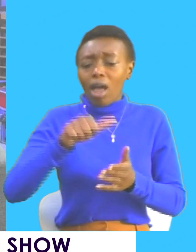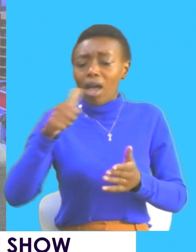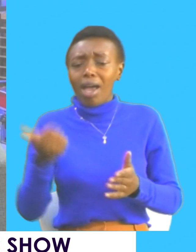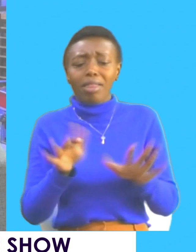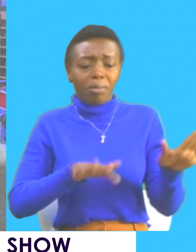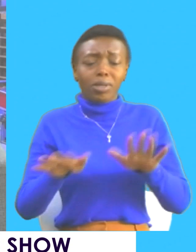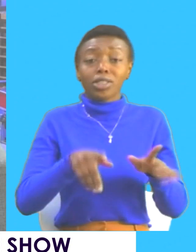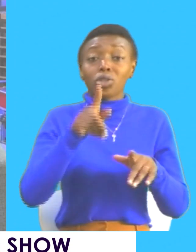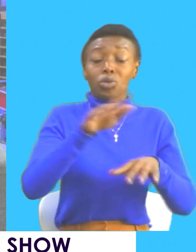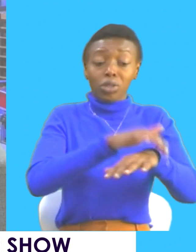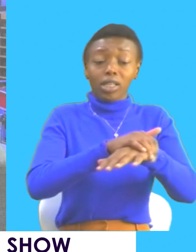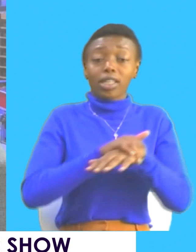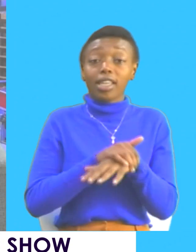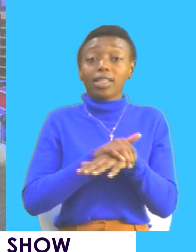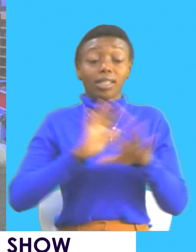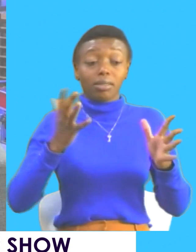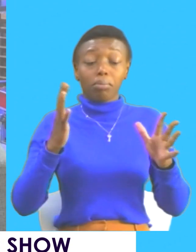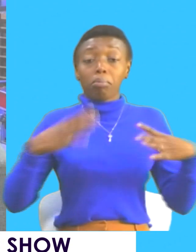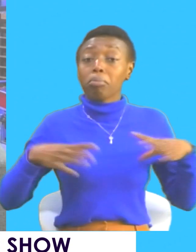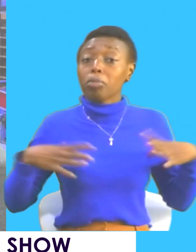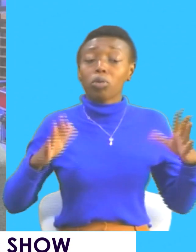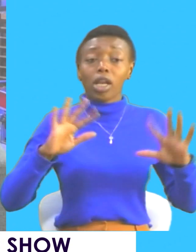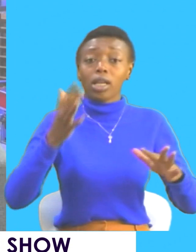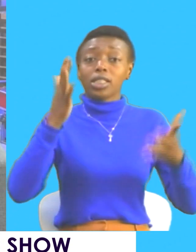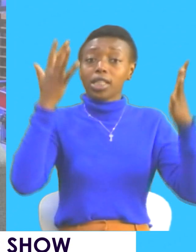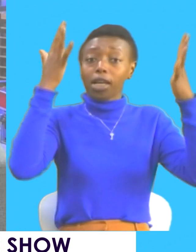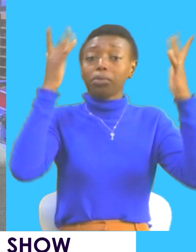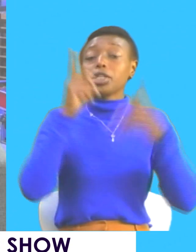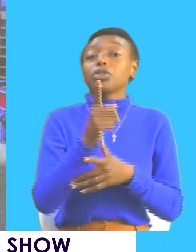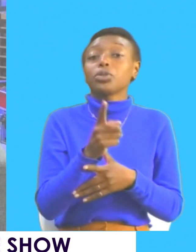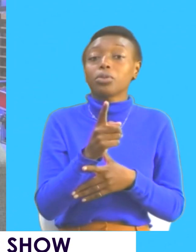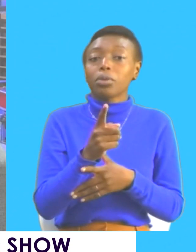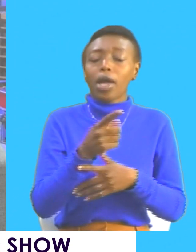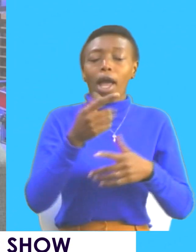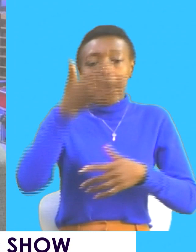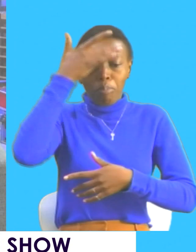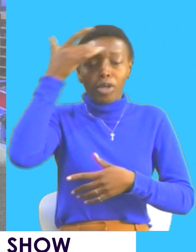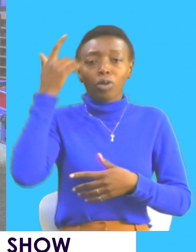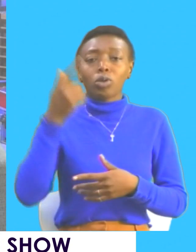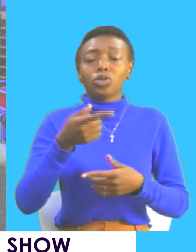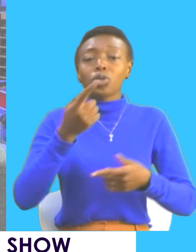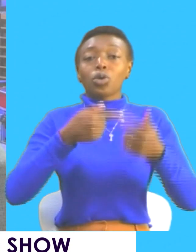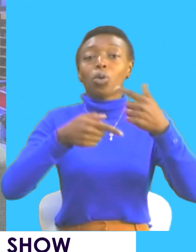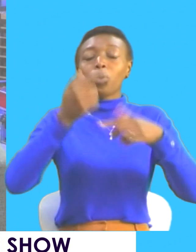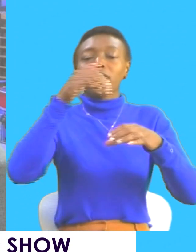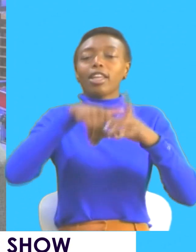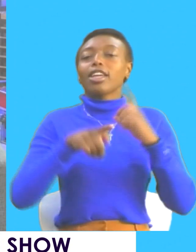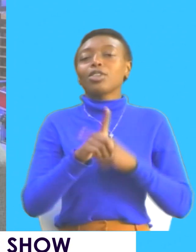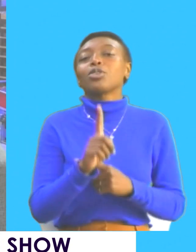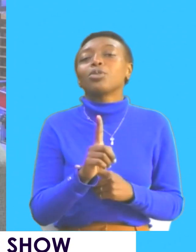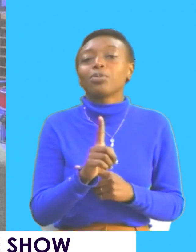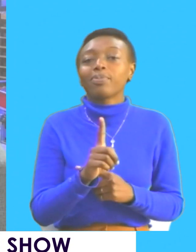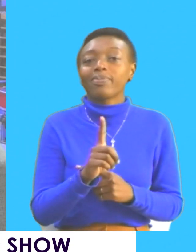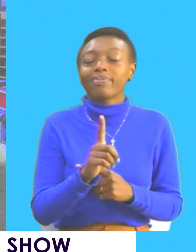Start learning who you are, because your excellence is in you. It is not out of you. It is